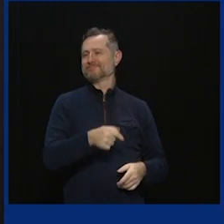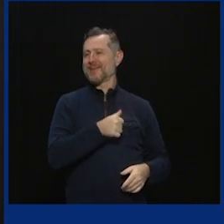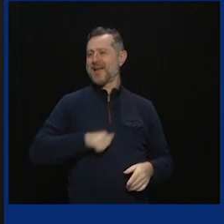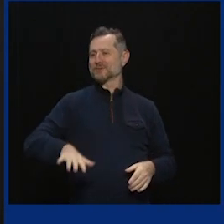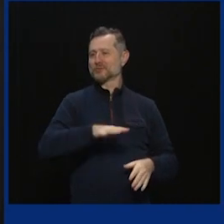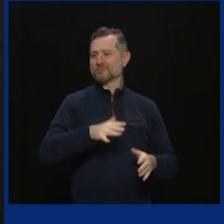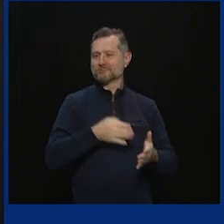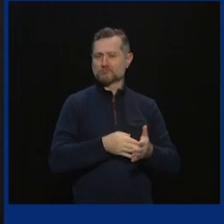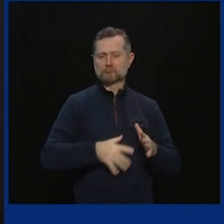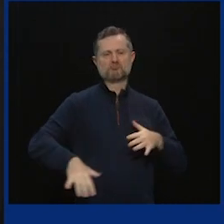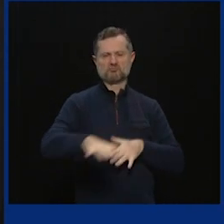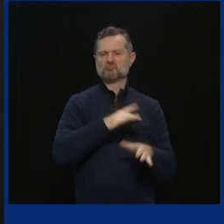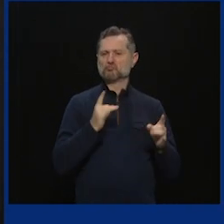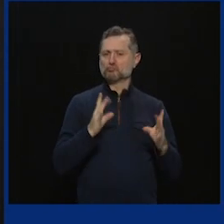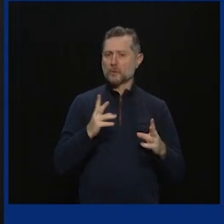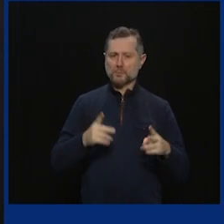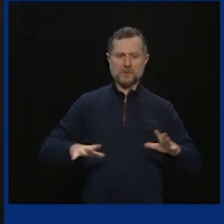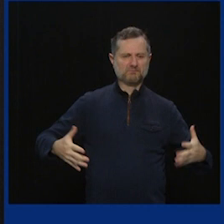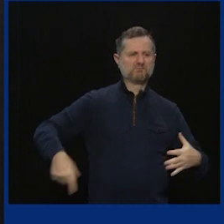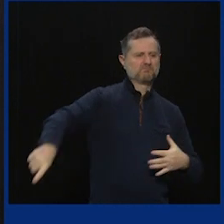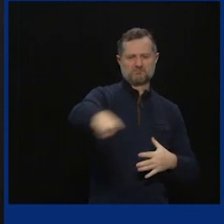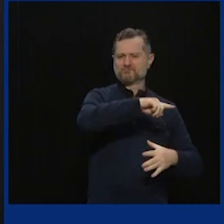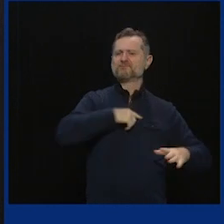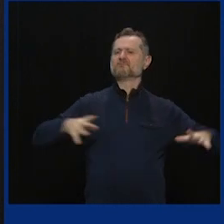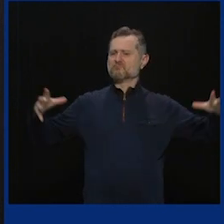people came together to bring all of us